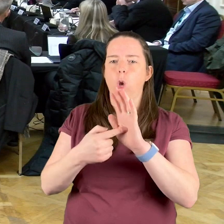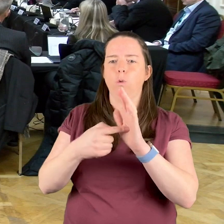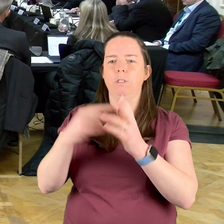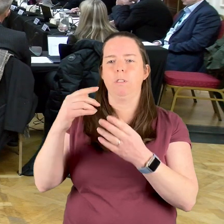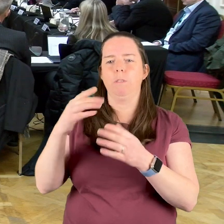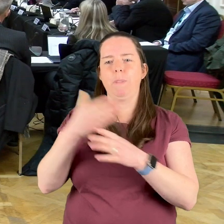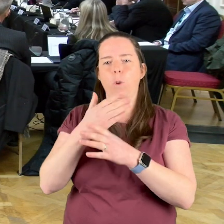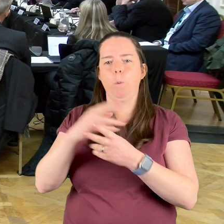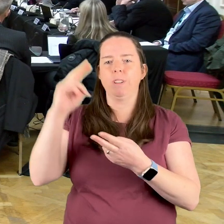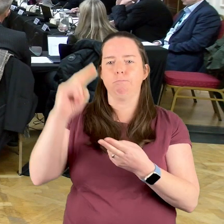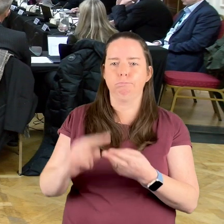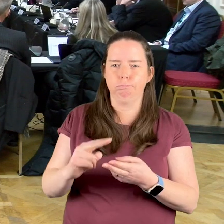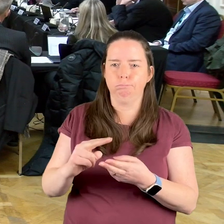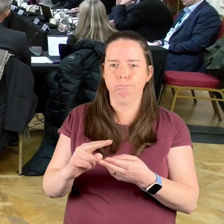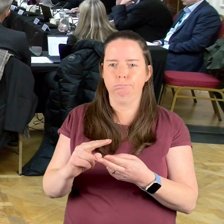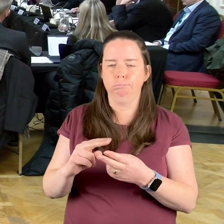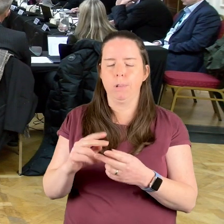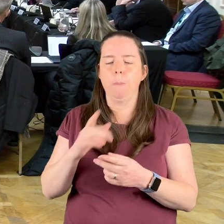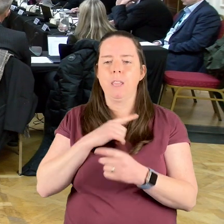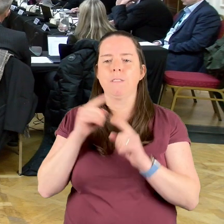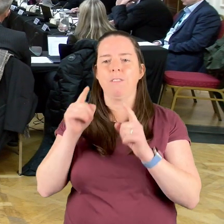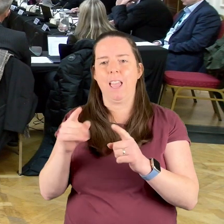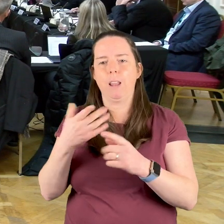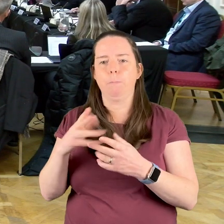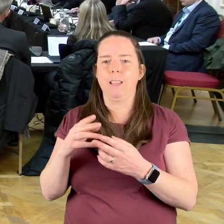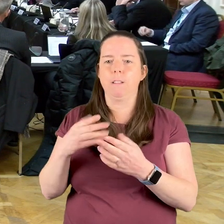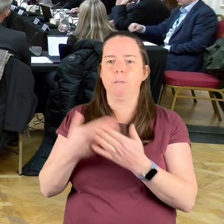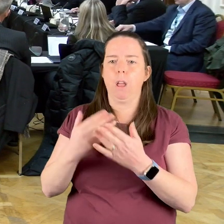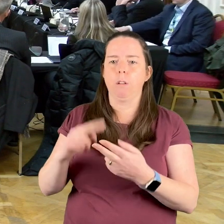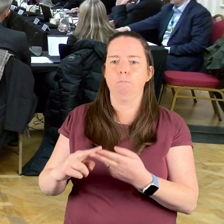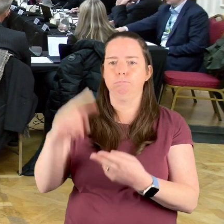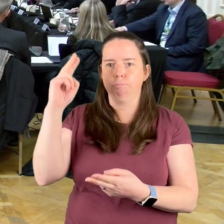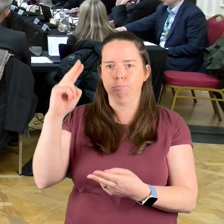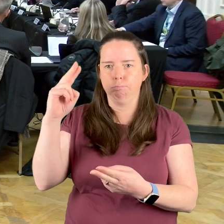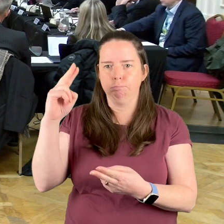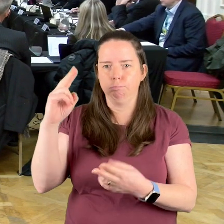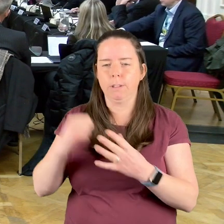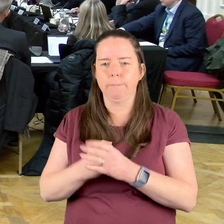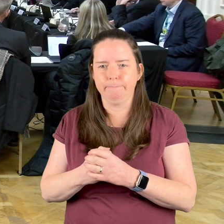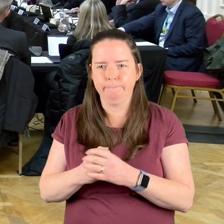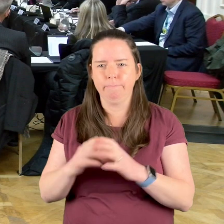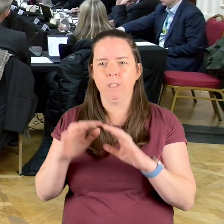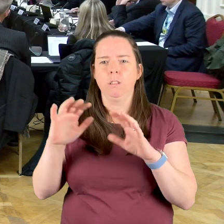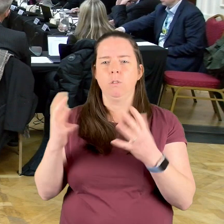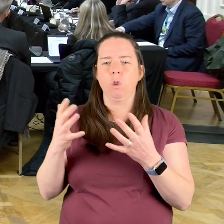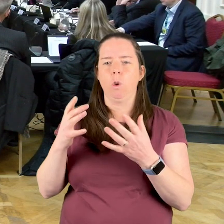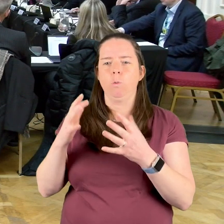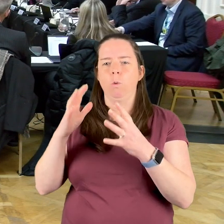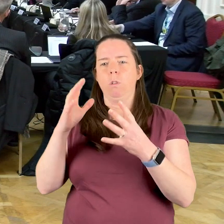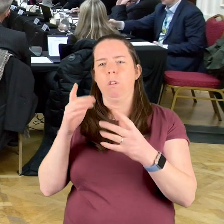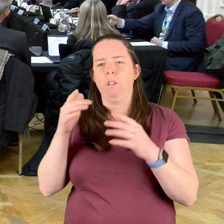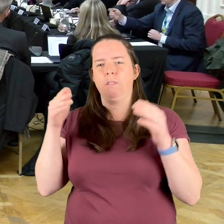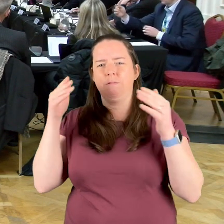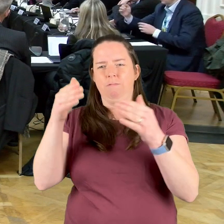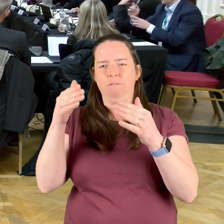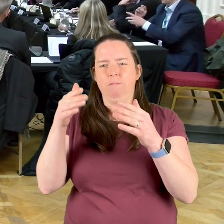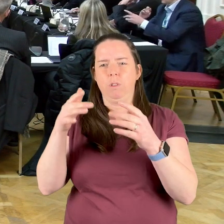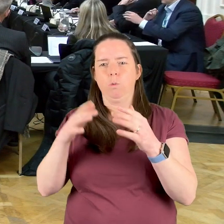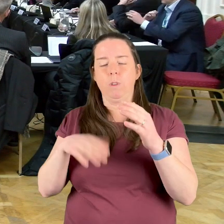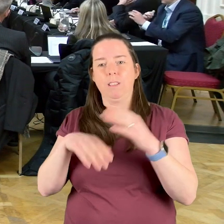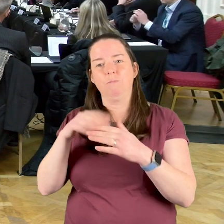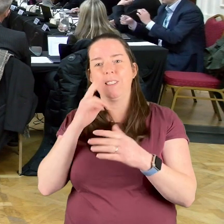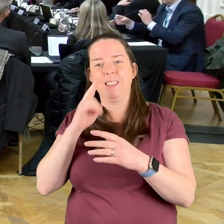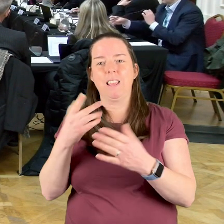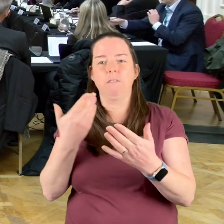because of that. We have seen increased demand. We know we've got the whole schools approach in things in our schools now, therefore we're seeing